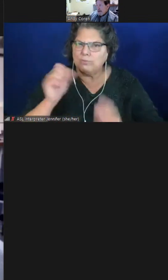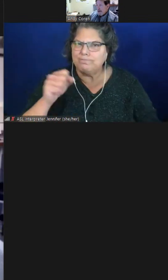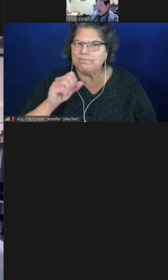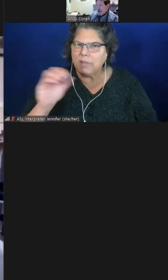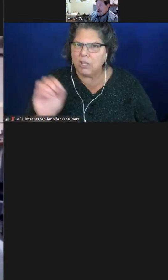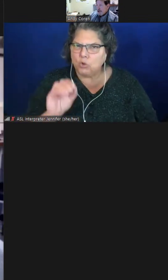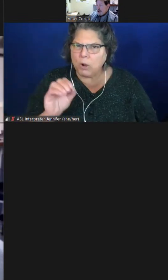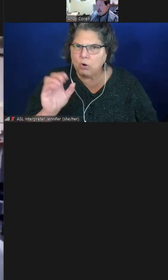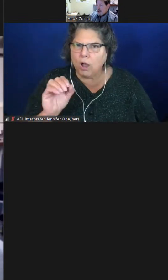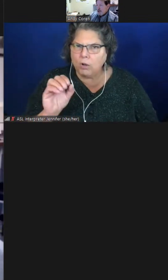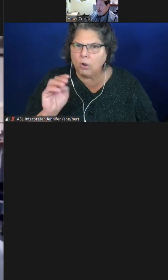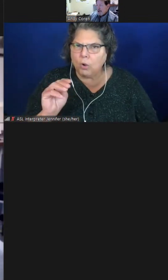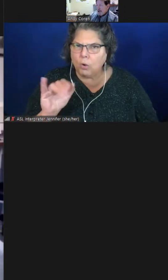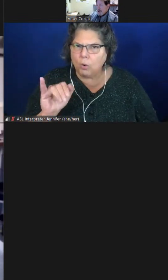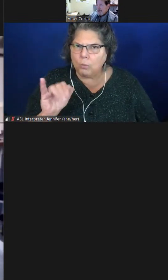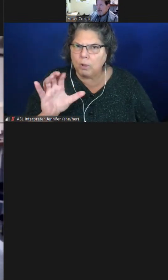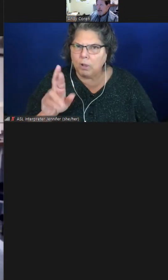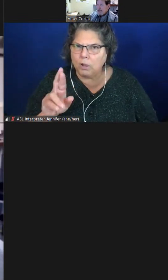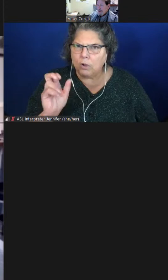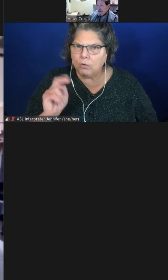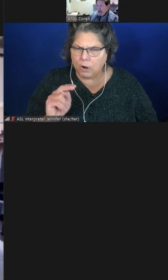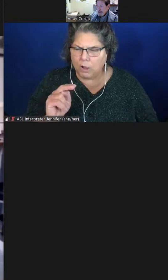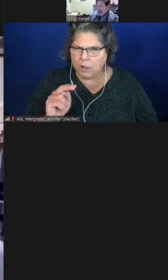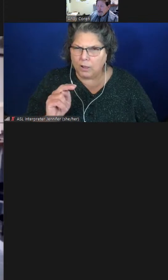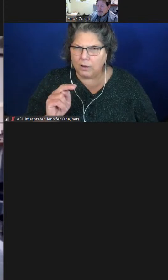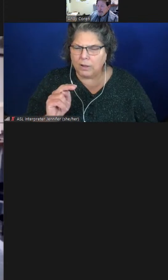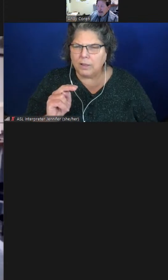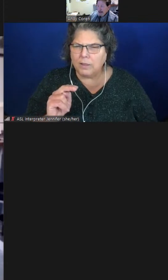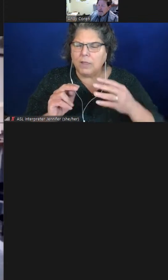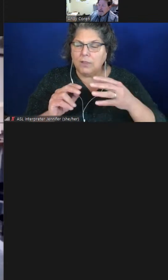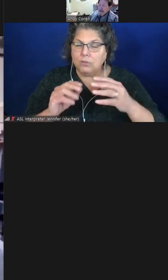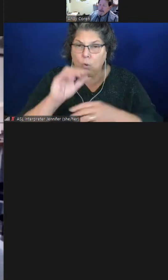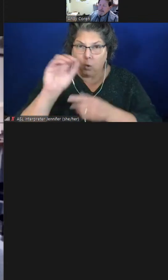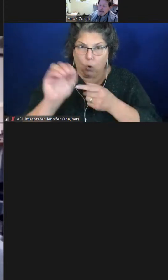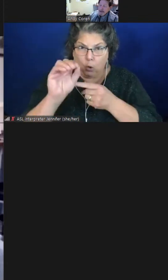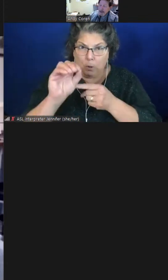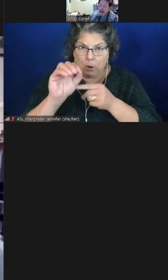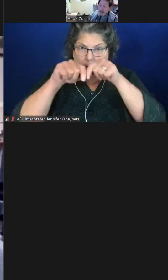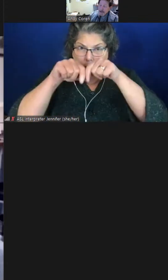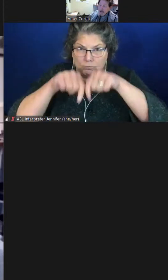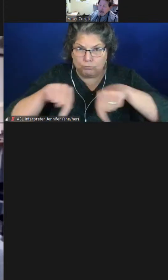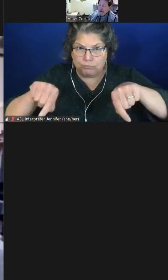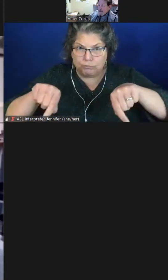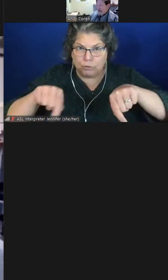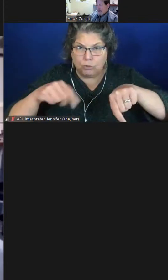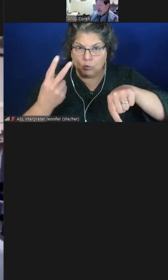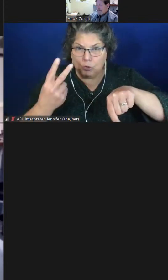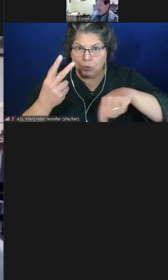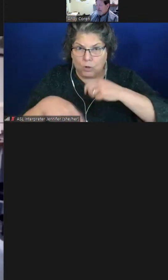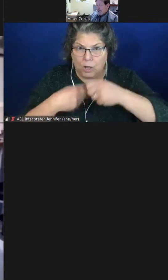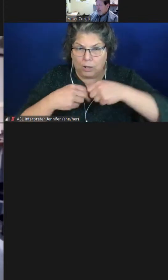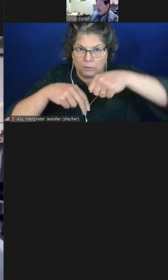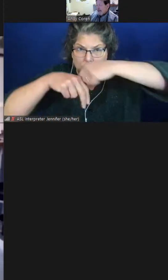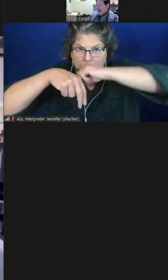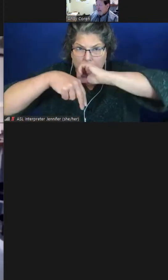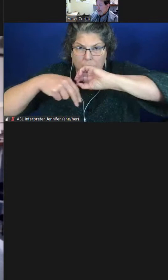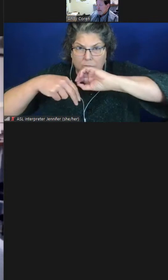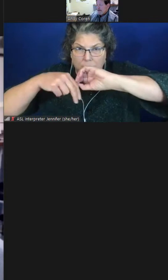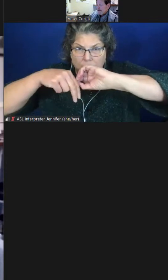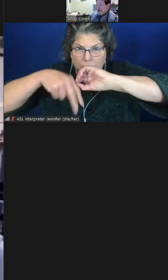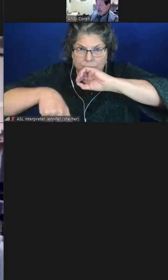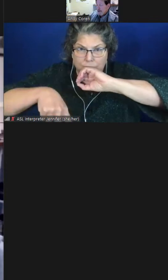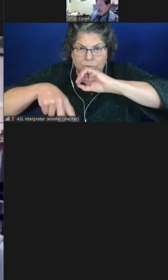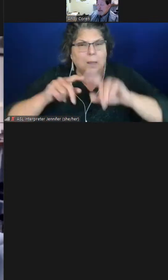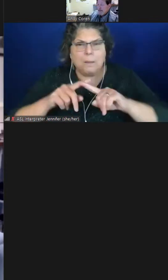been 2 sublineages of that, but they do not look like